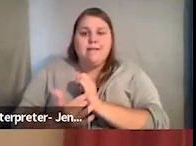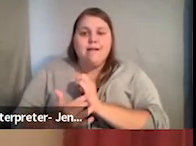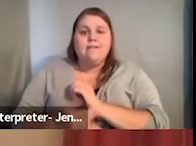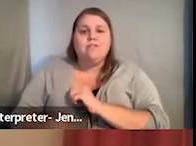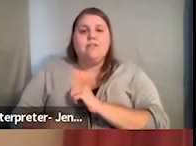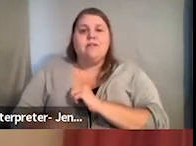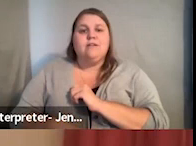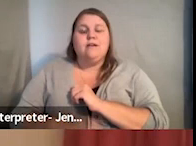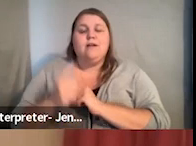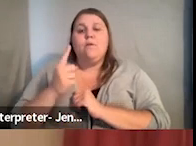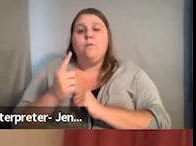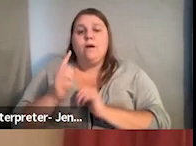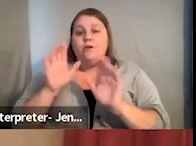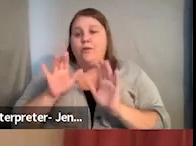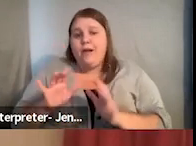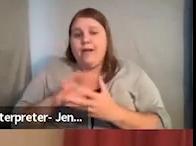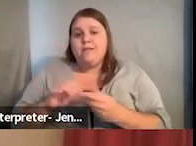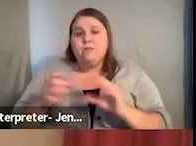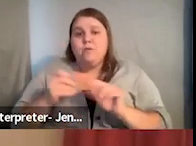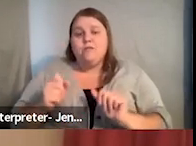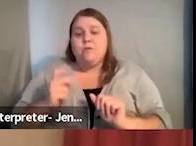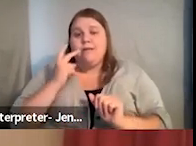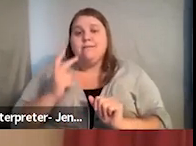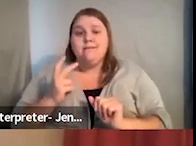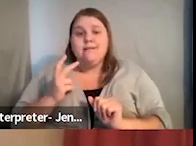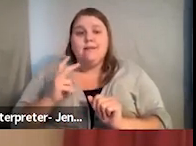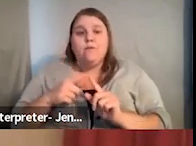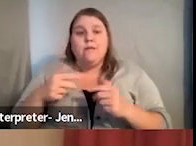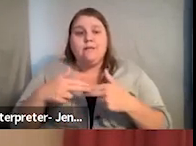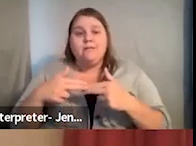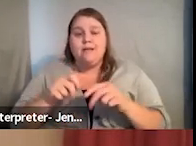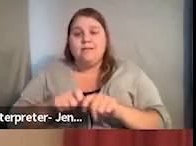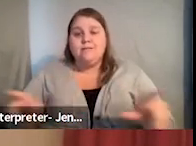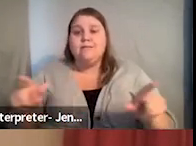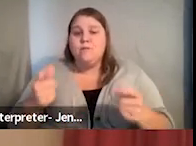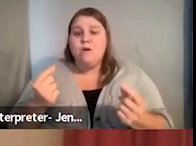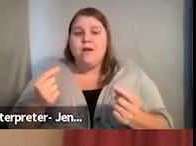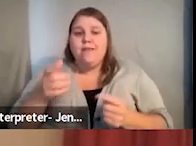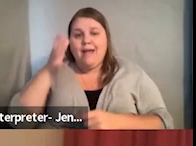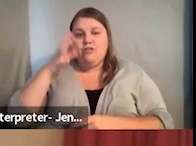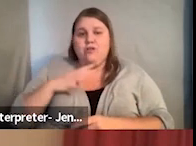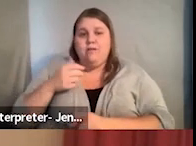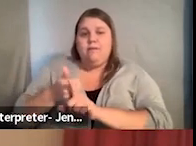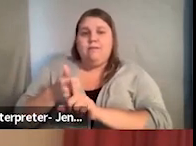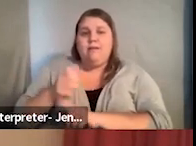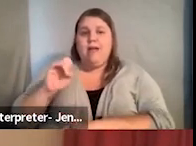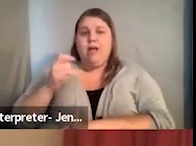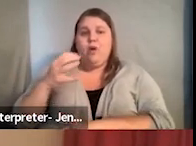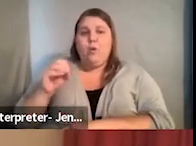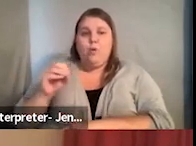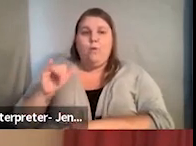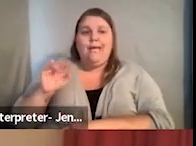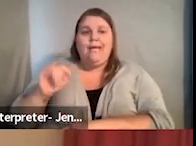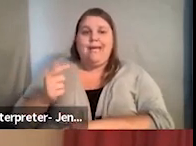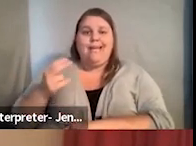And one of the great stories that you can see when you get the slides is this gentleman at Echoing Hills Village. They received